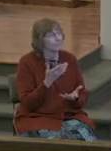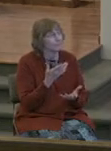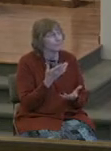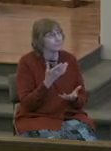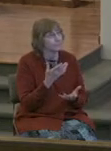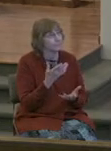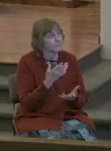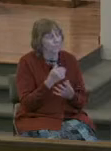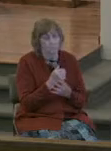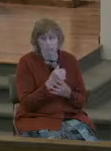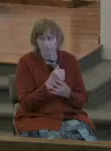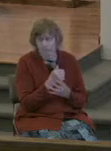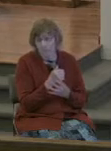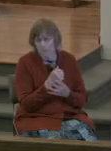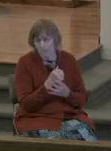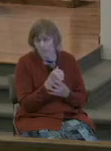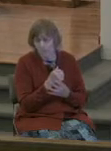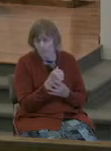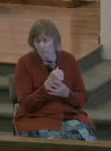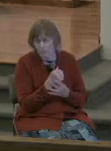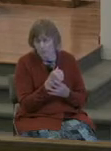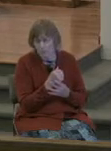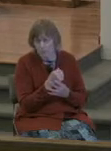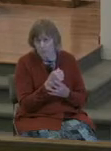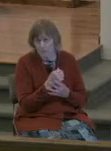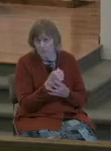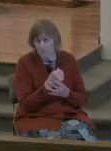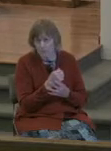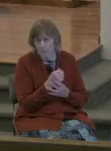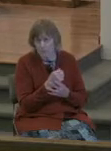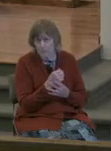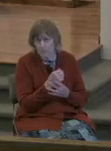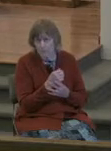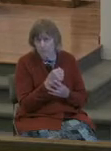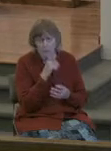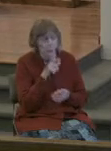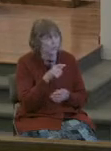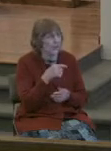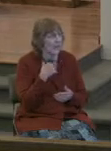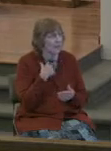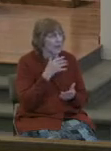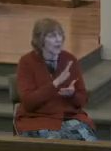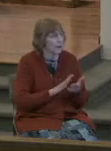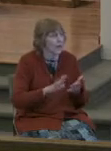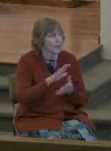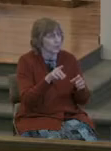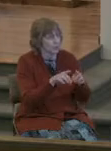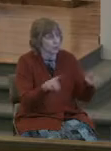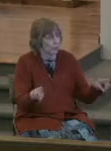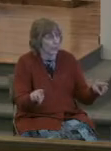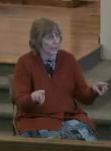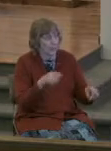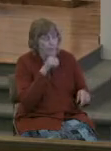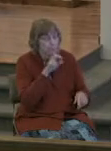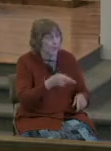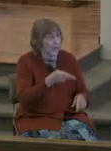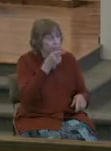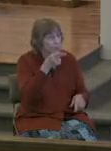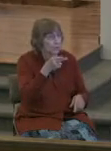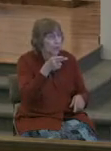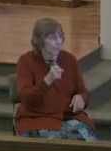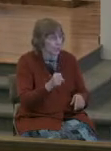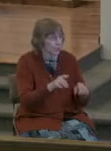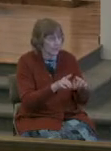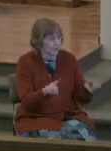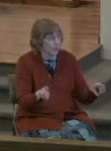we don't need to have a PhD, okay? We don't need to have a college degree. We don't need a high school diploma. We don't